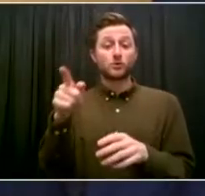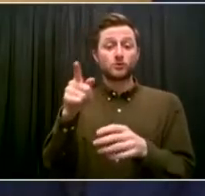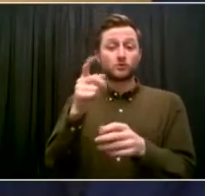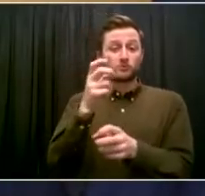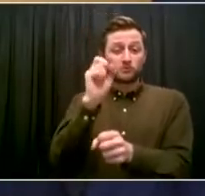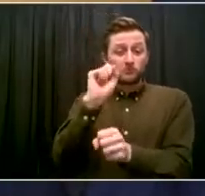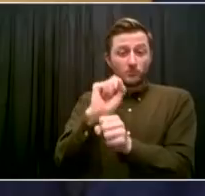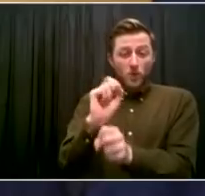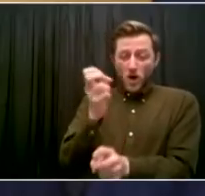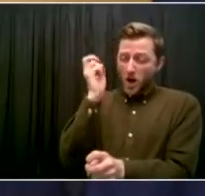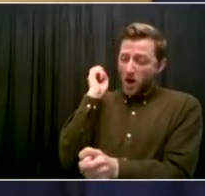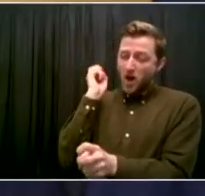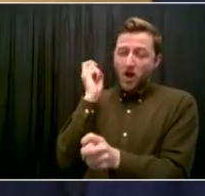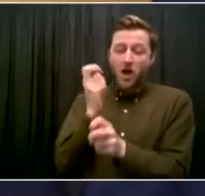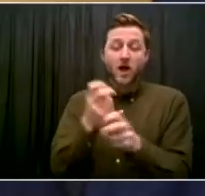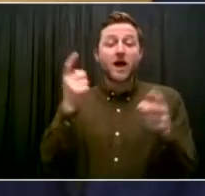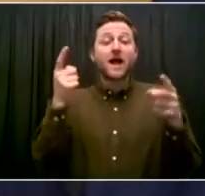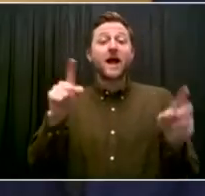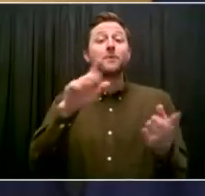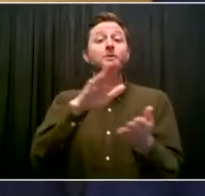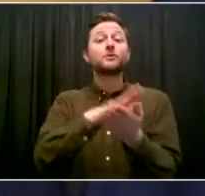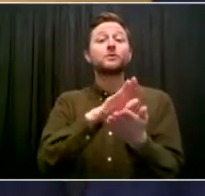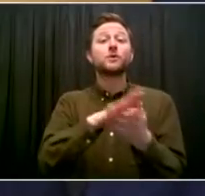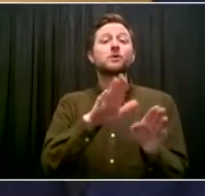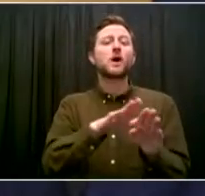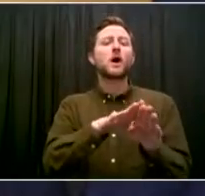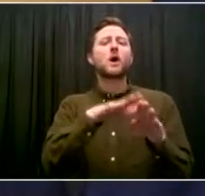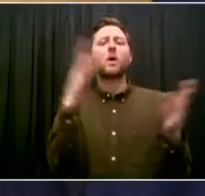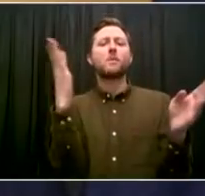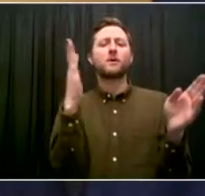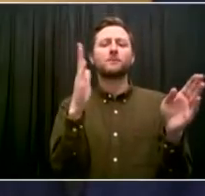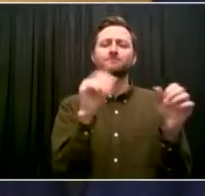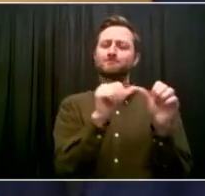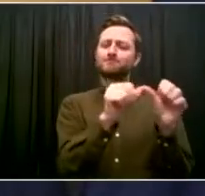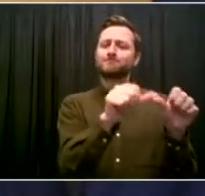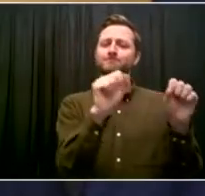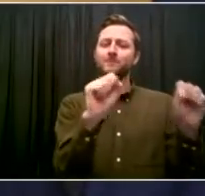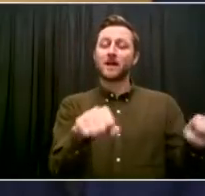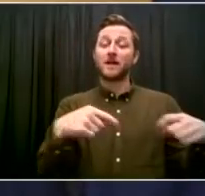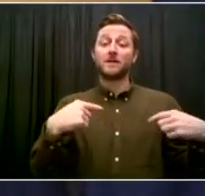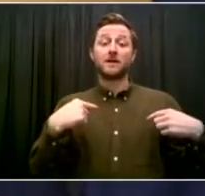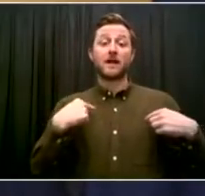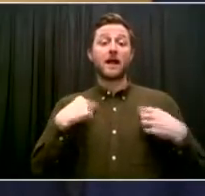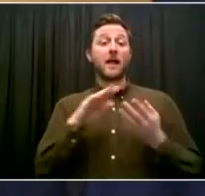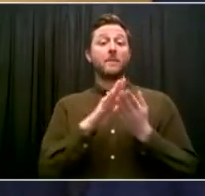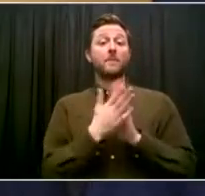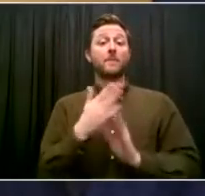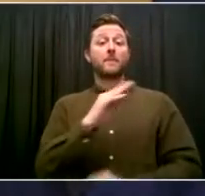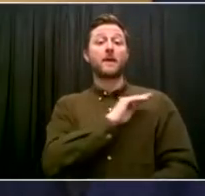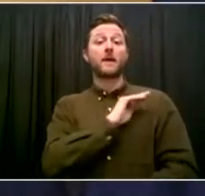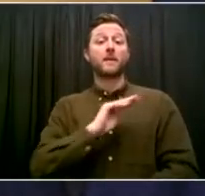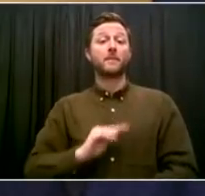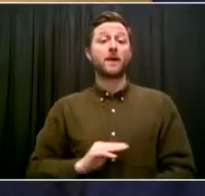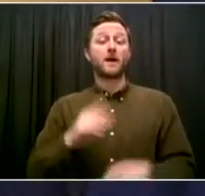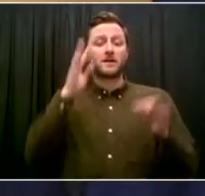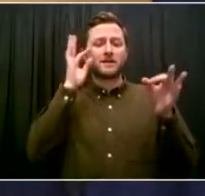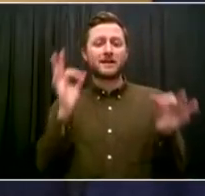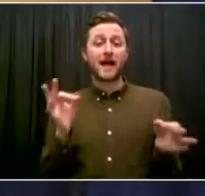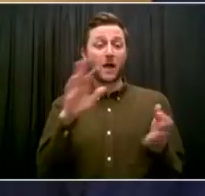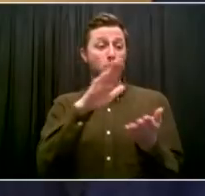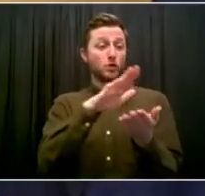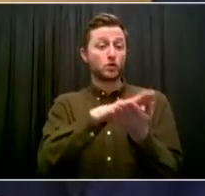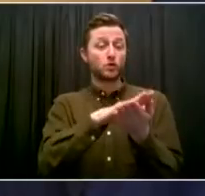My administration determined at day one, we were not closing our schools. While